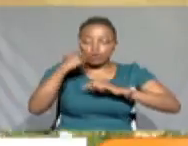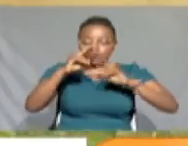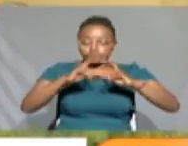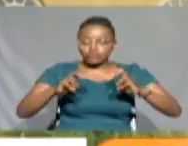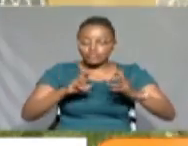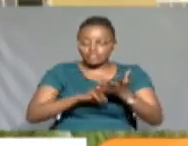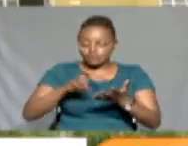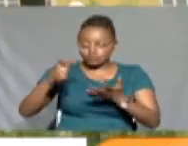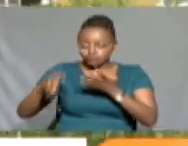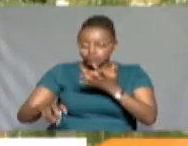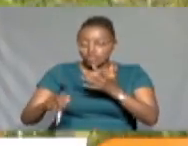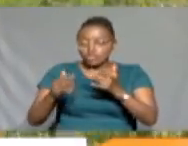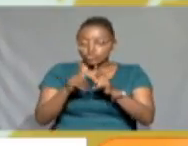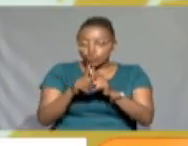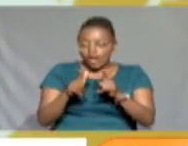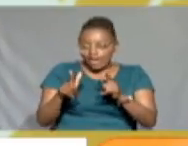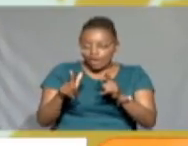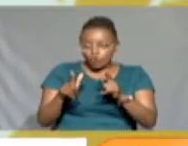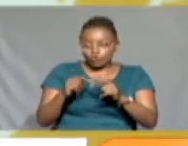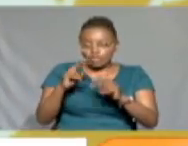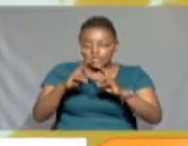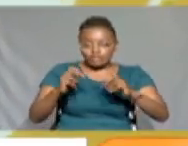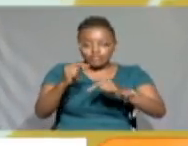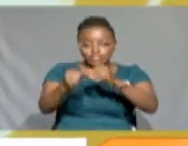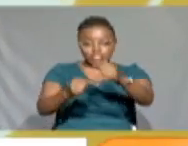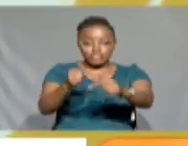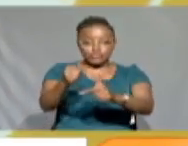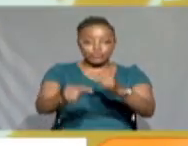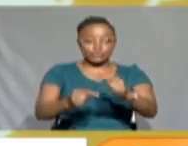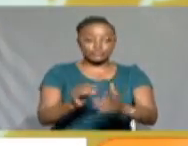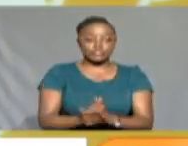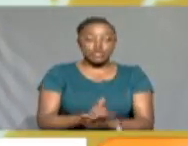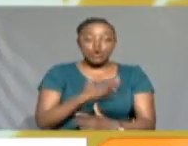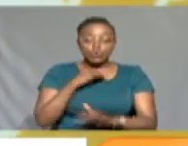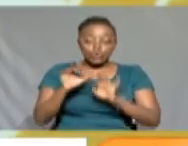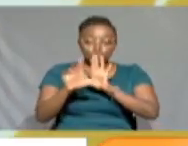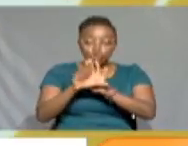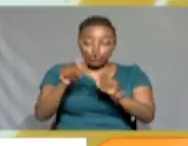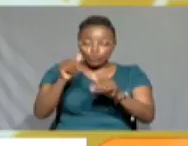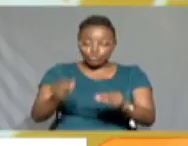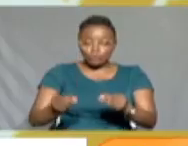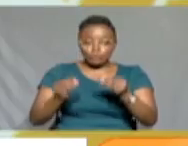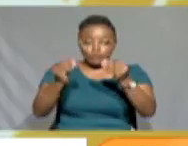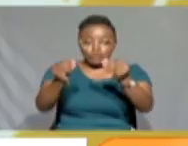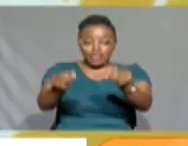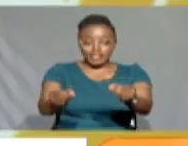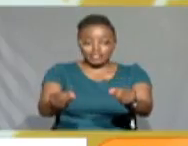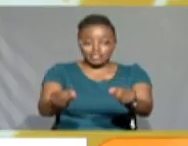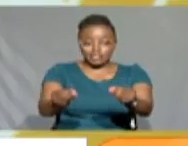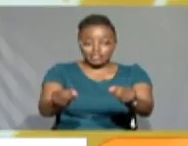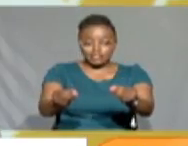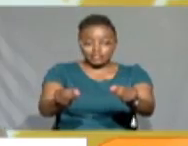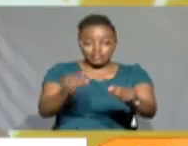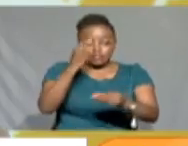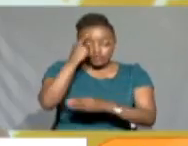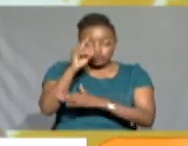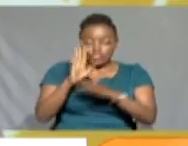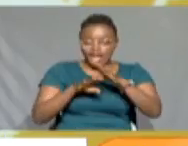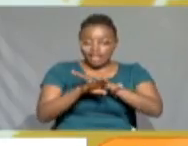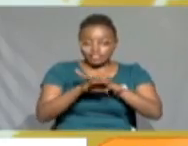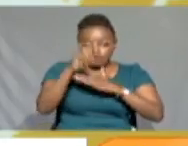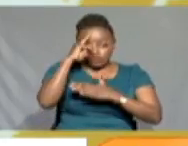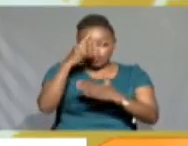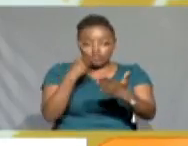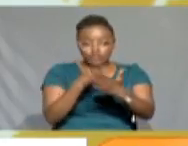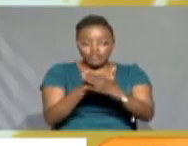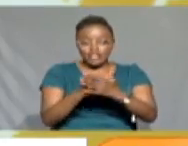step aside to curb interference. We also want a law that will provide us for unrestricted access to